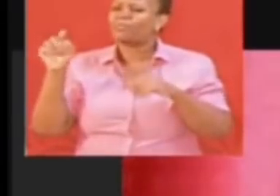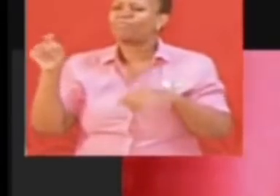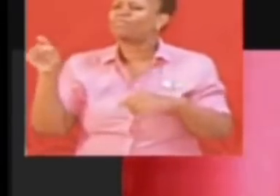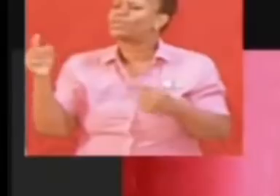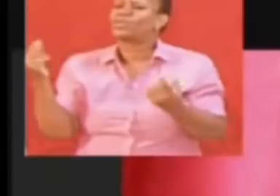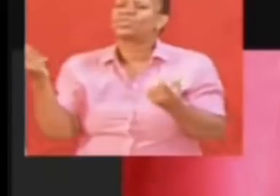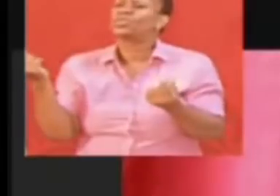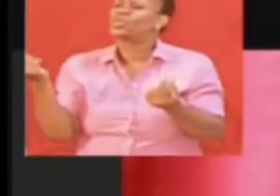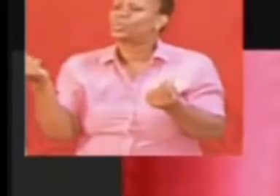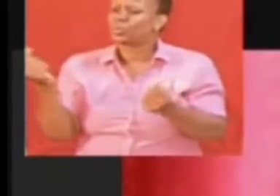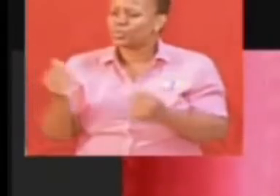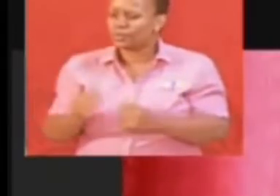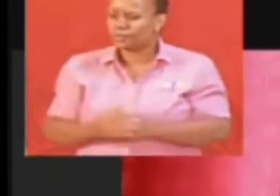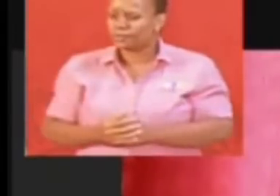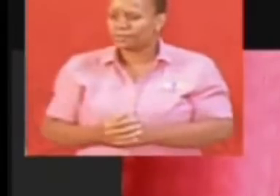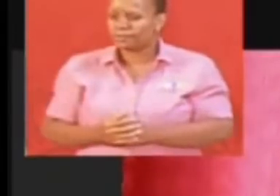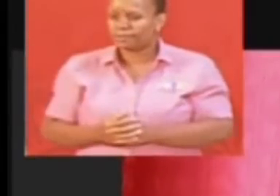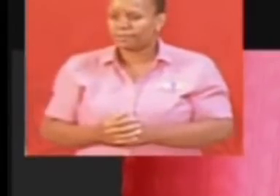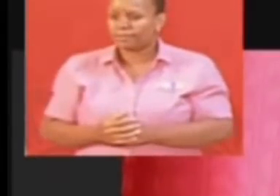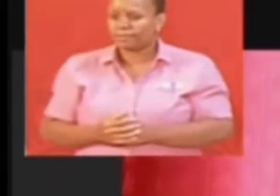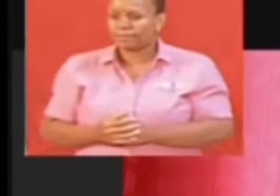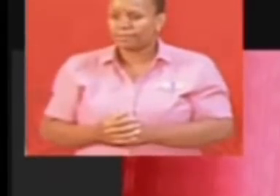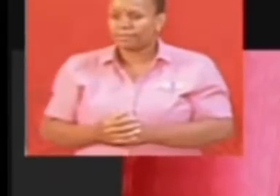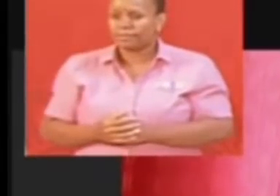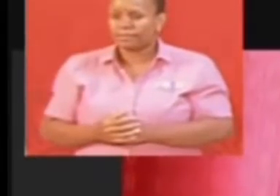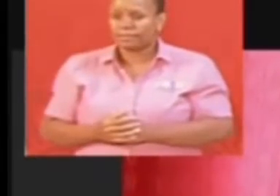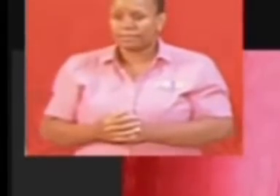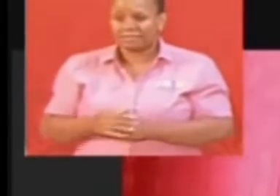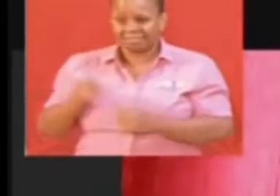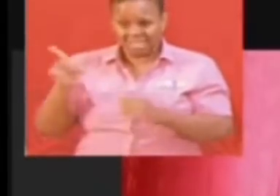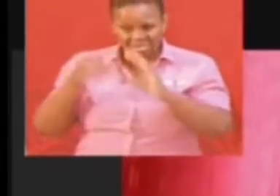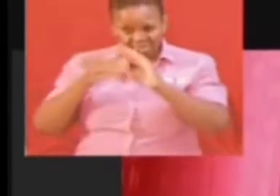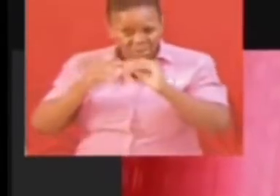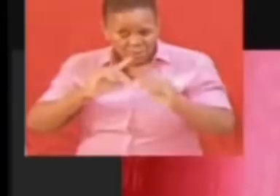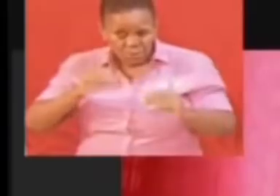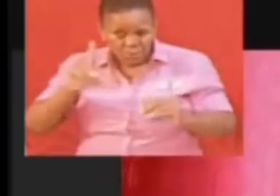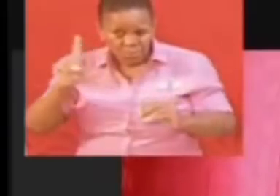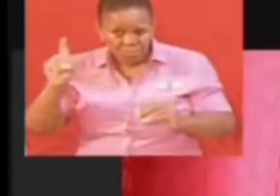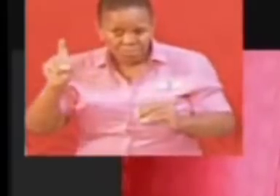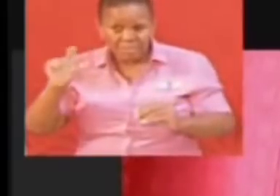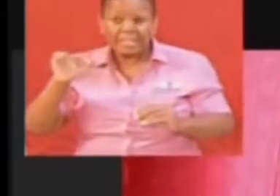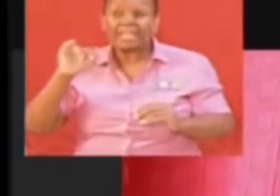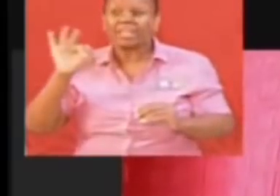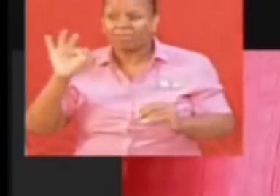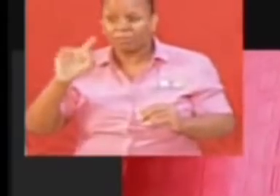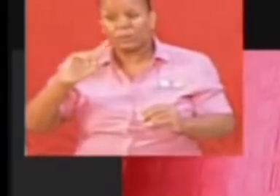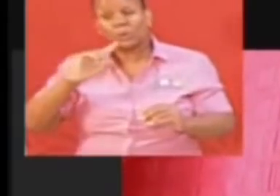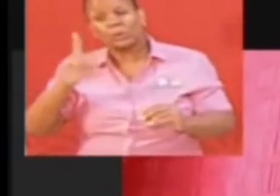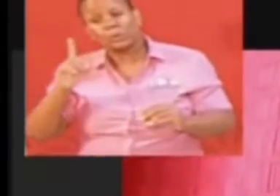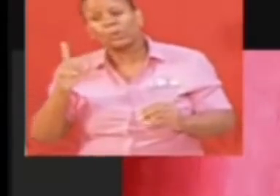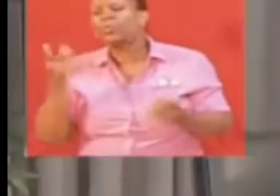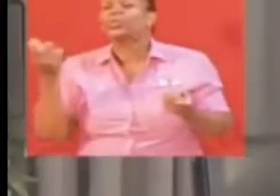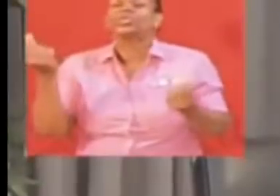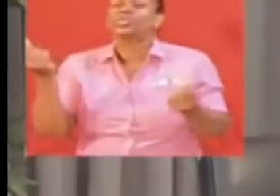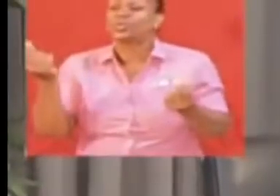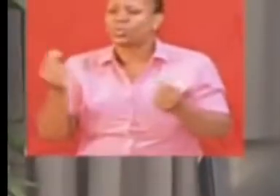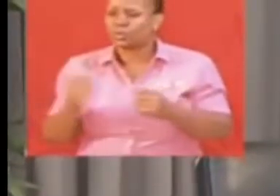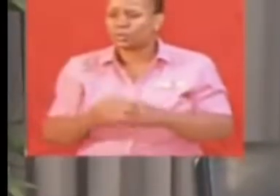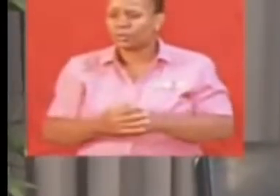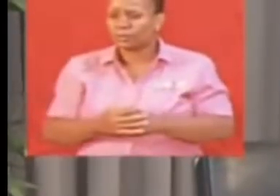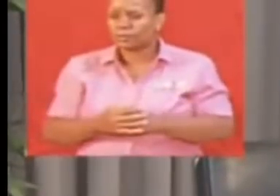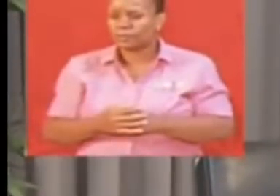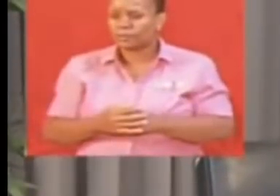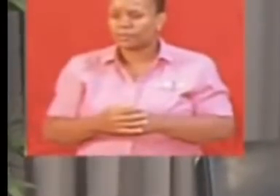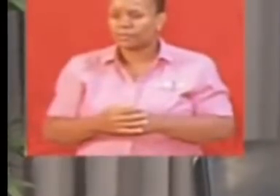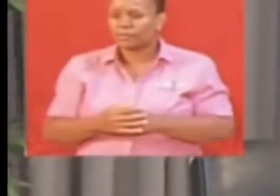was done, if the issue was raised, what has been done to address that concern? Thank you. So